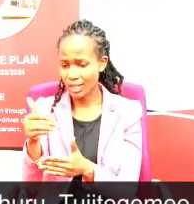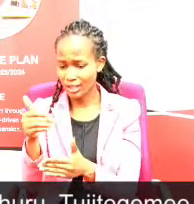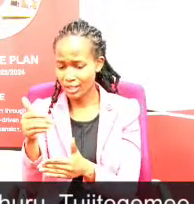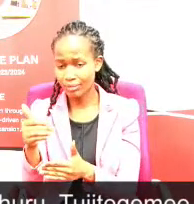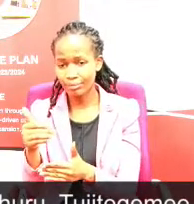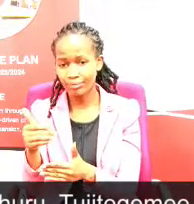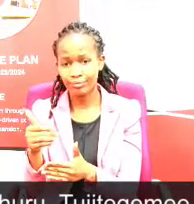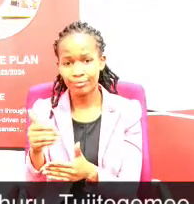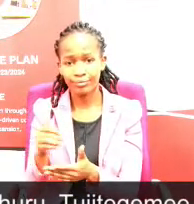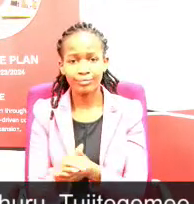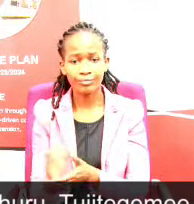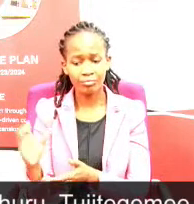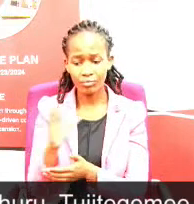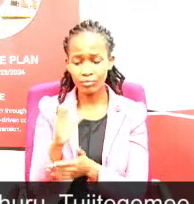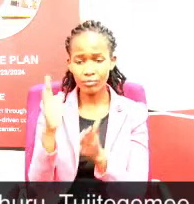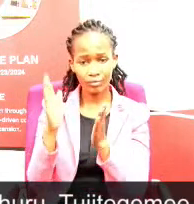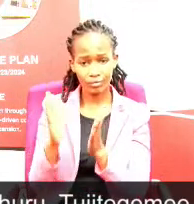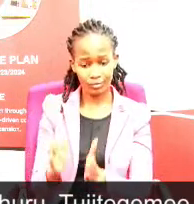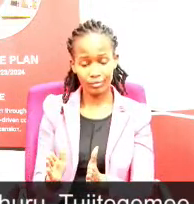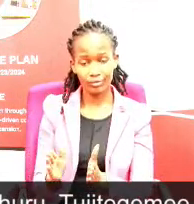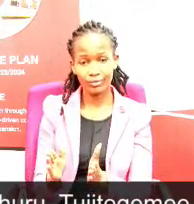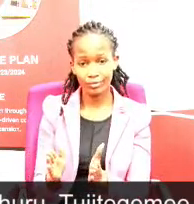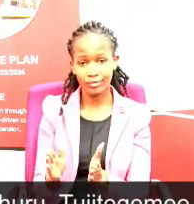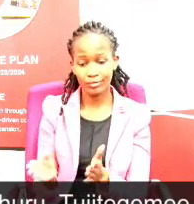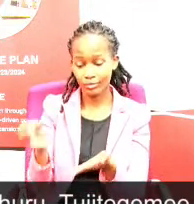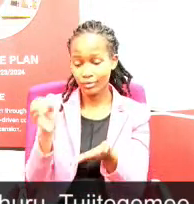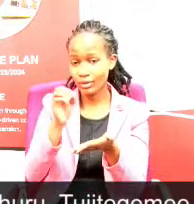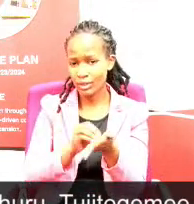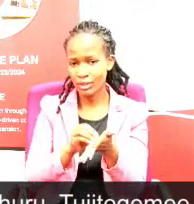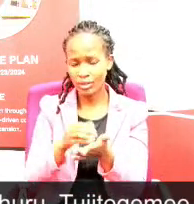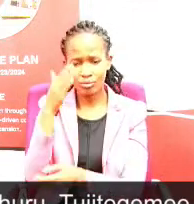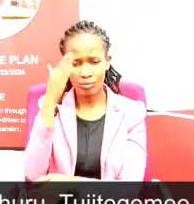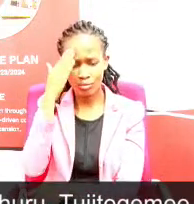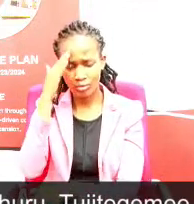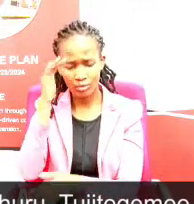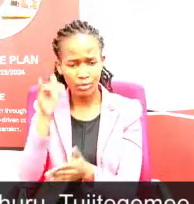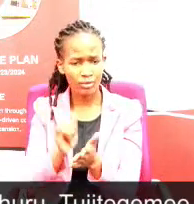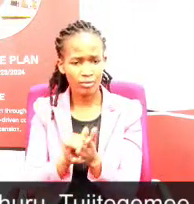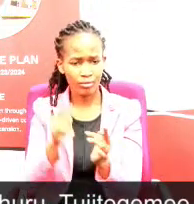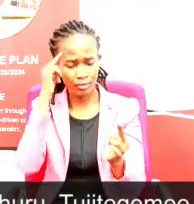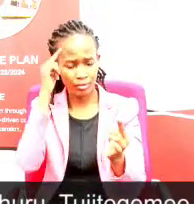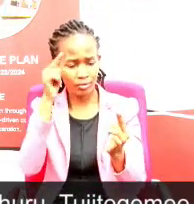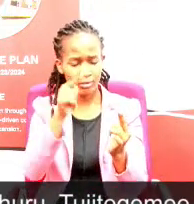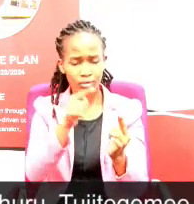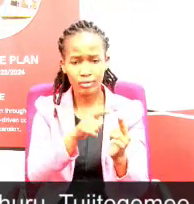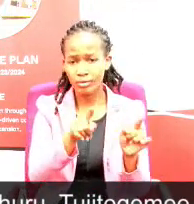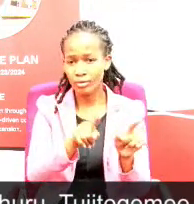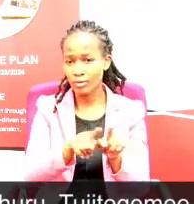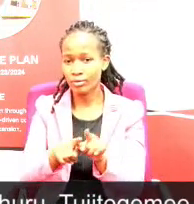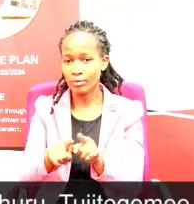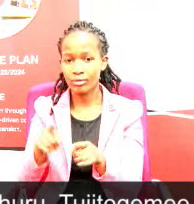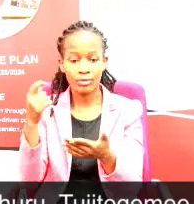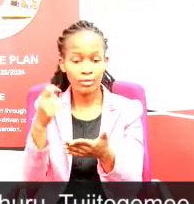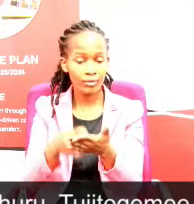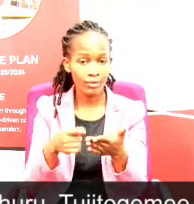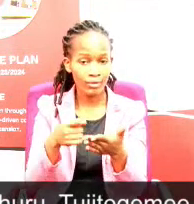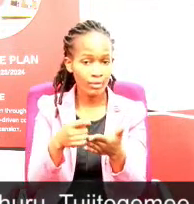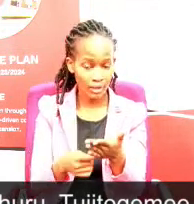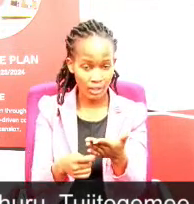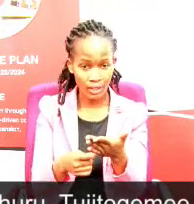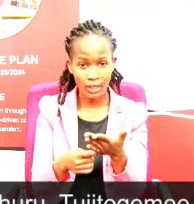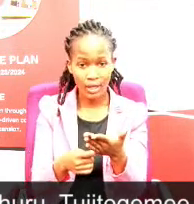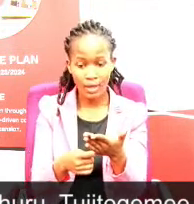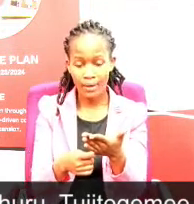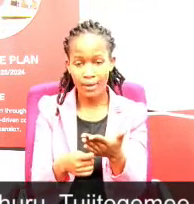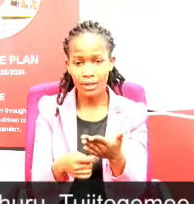the customer. Again, the realization of the target and the revenue targets depends on